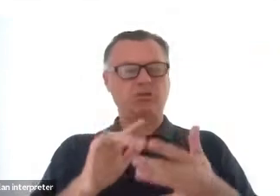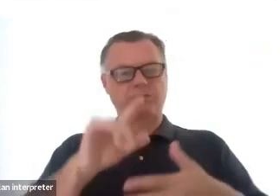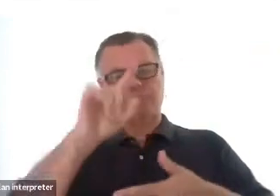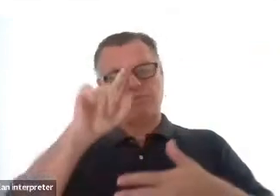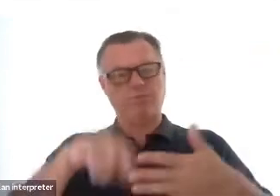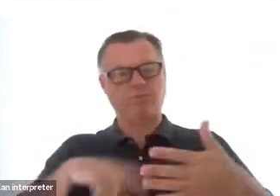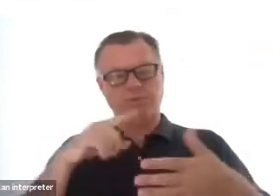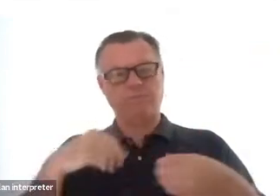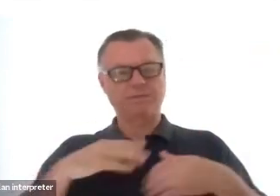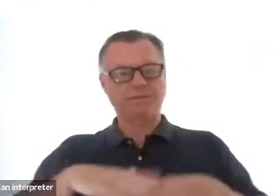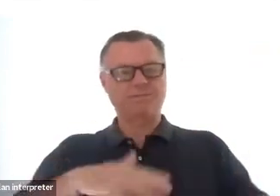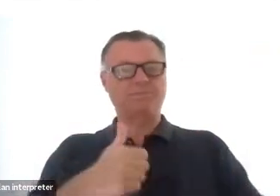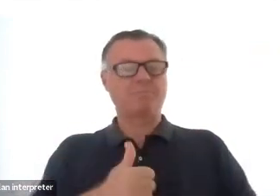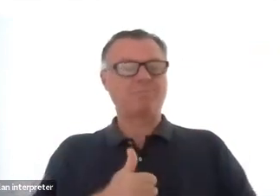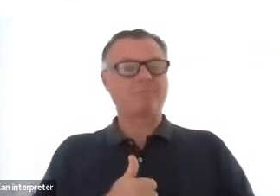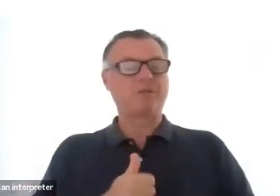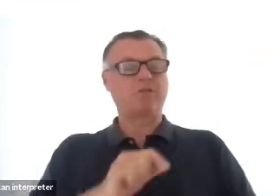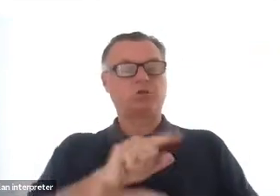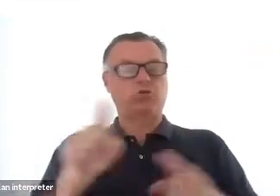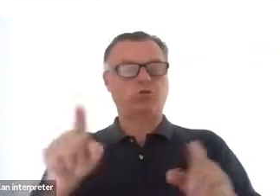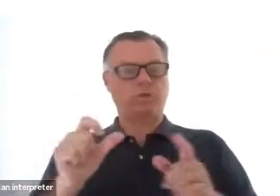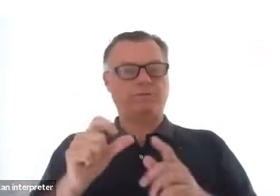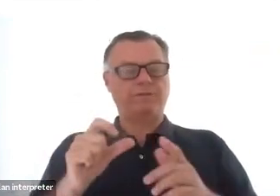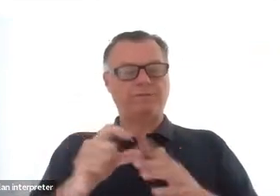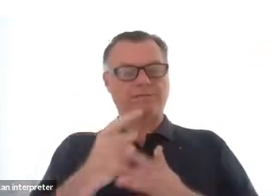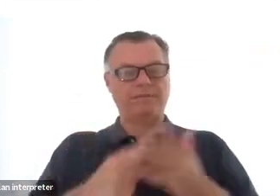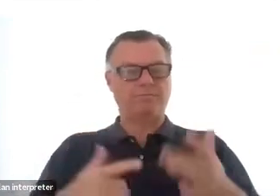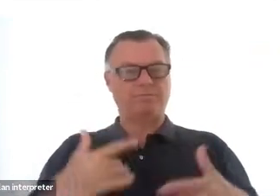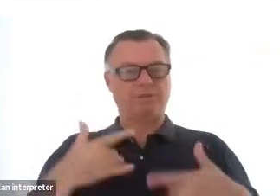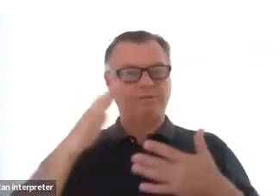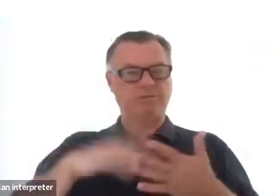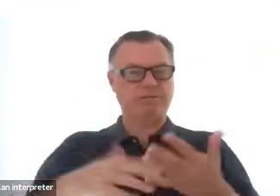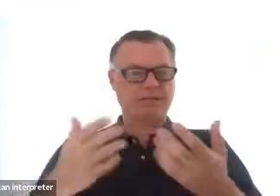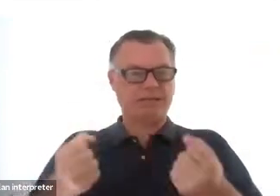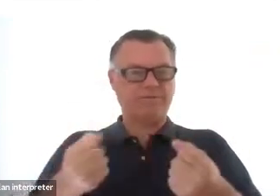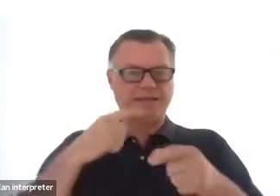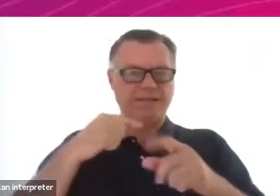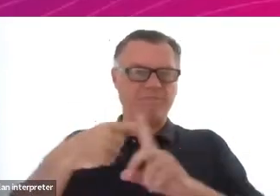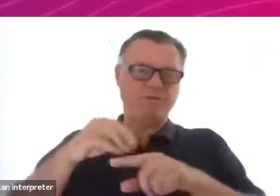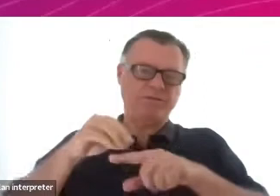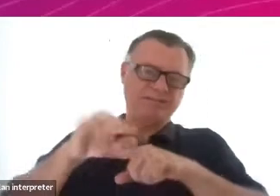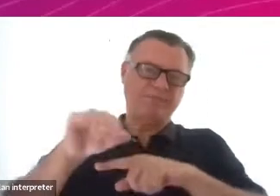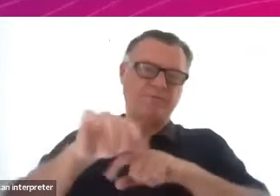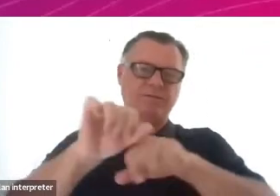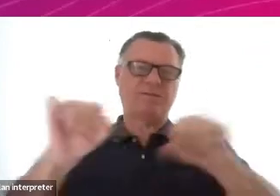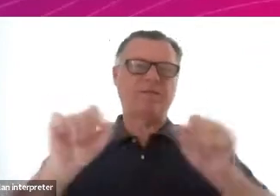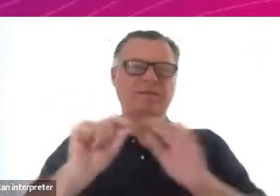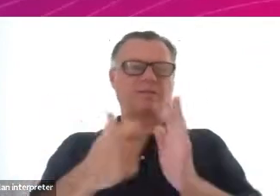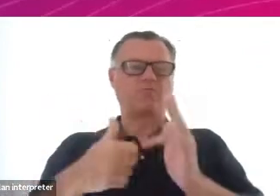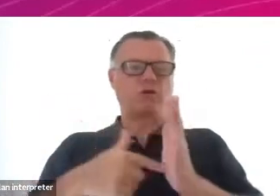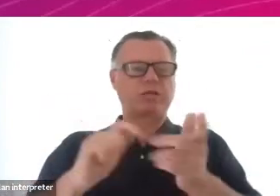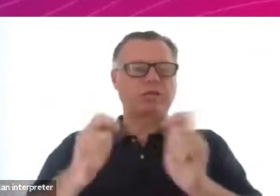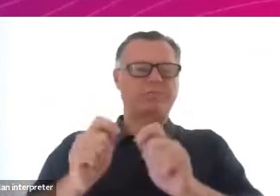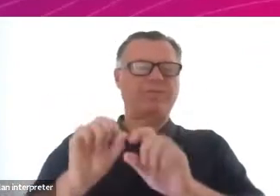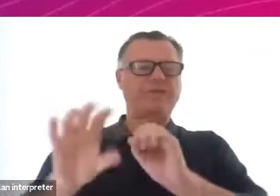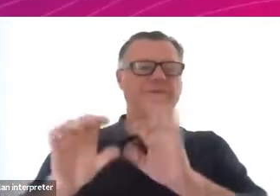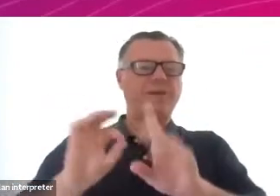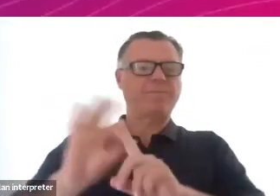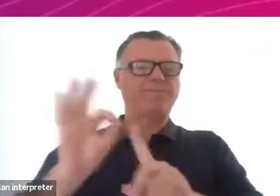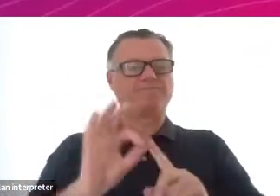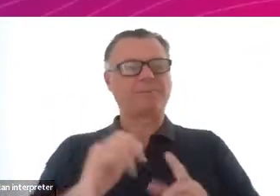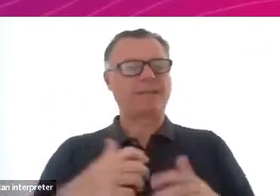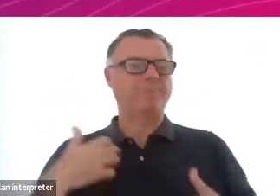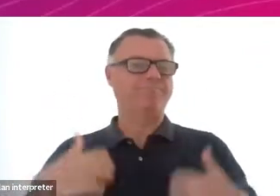founders. Lived experience shapes better products, and your experience is essential. All right, I'm thrilled to welcome one of